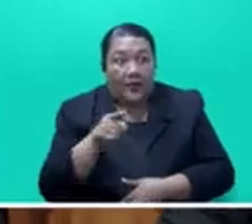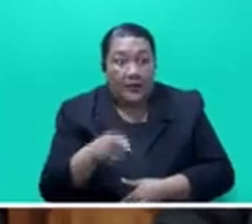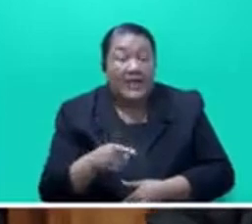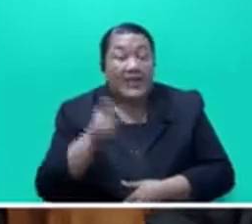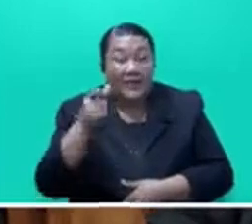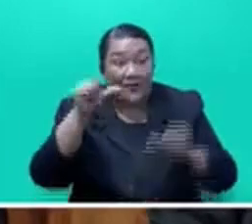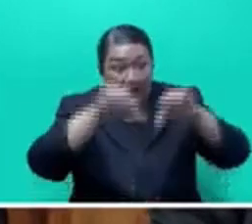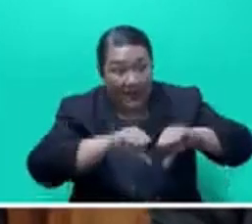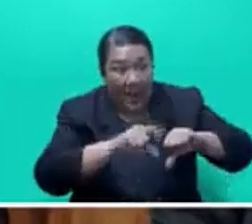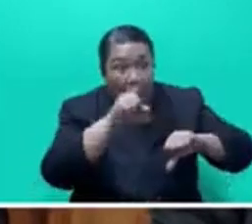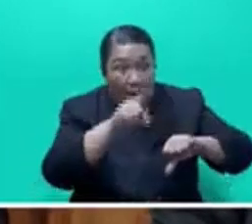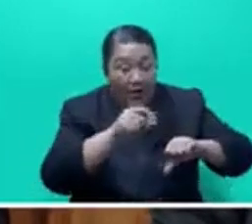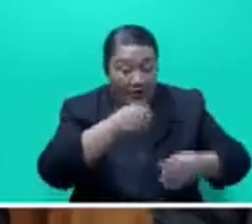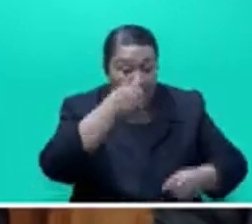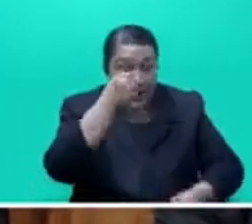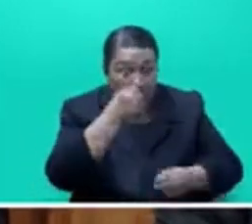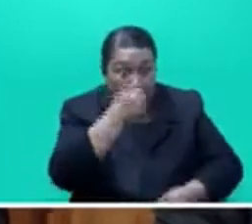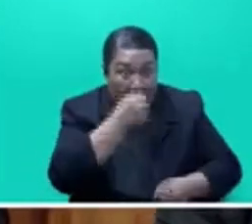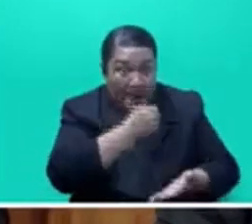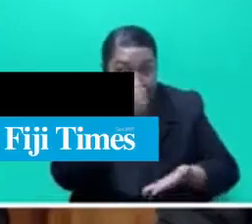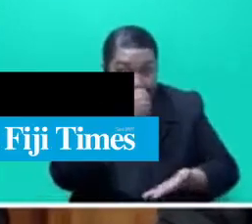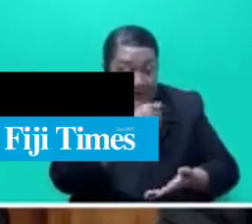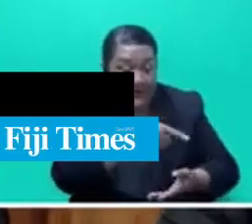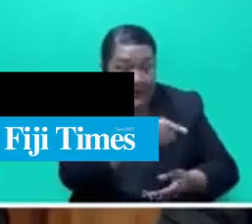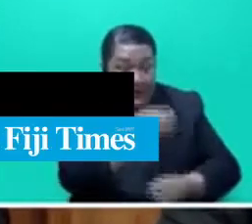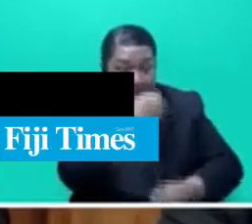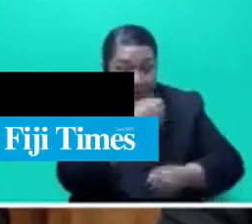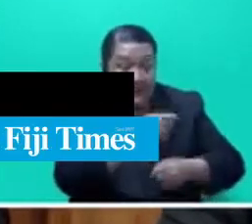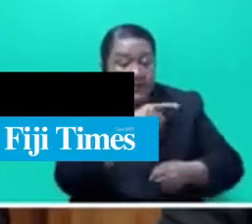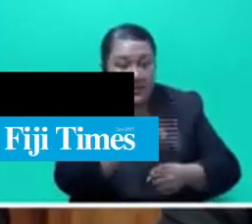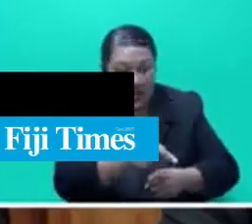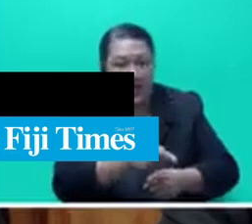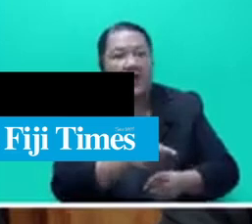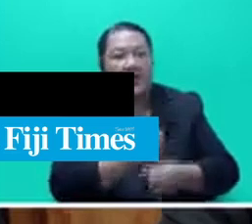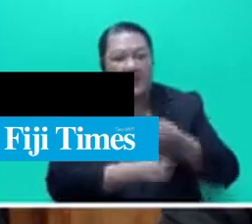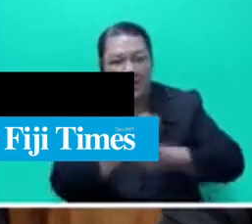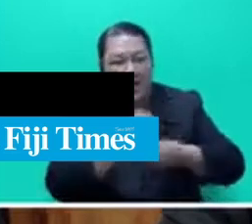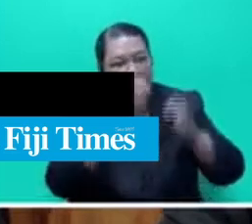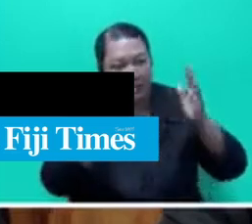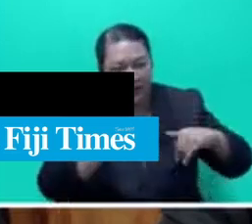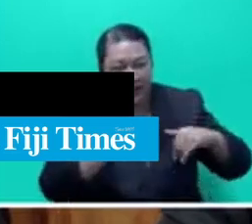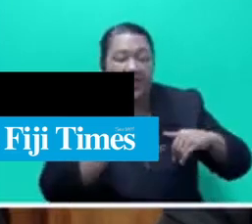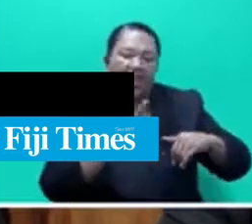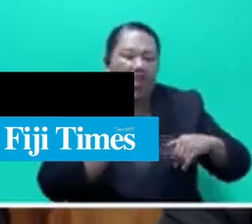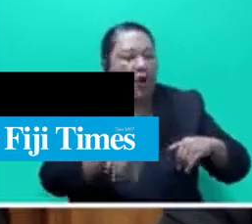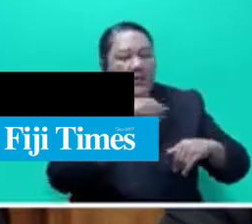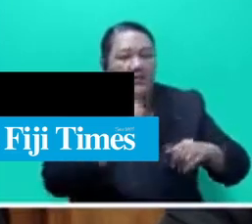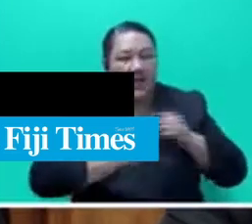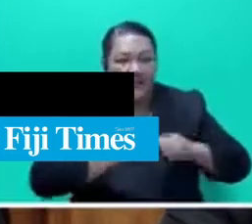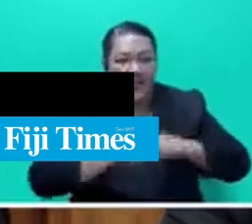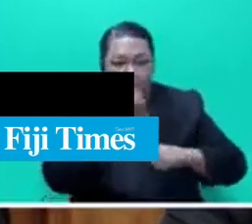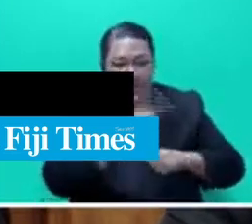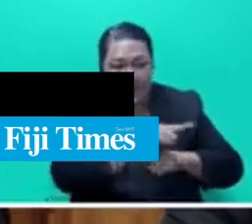pump or one faulty switchboard, it brings the entire system to its knees. Water Authority's pipe network